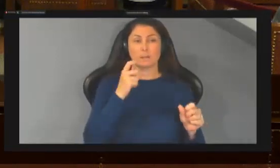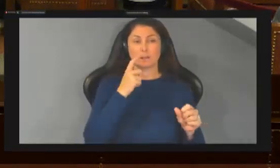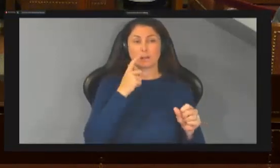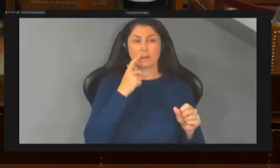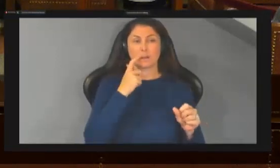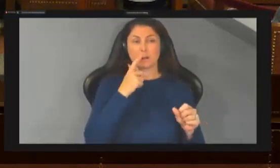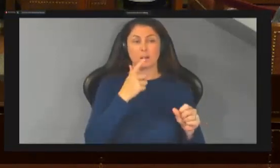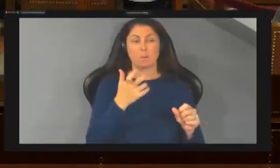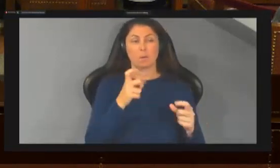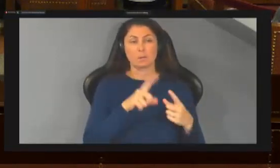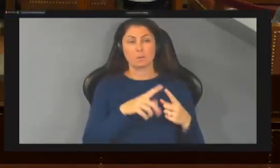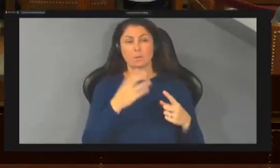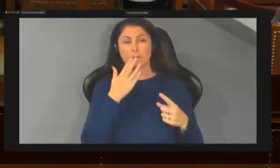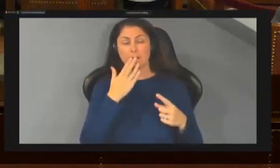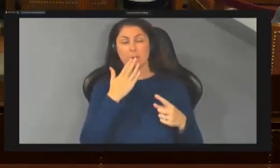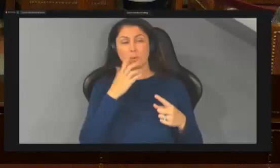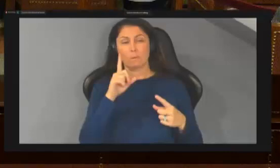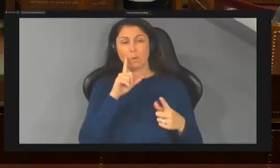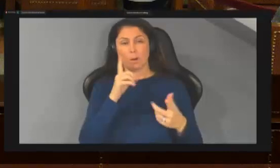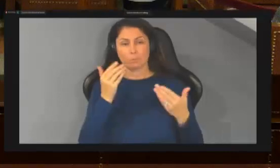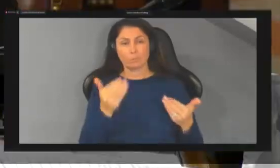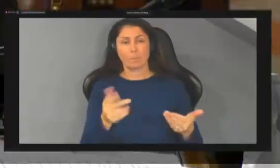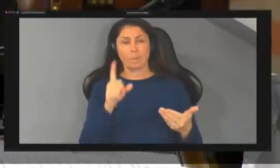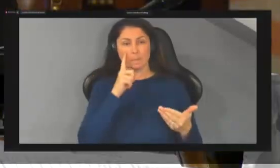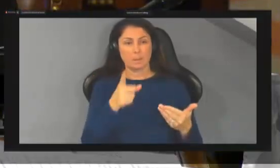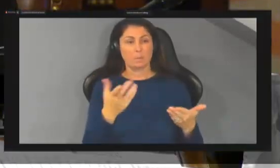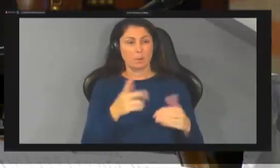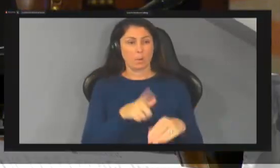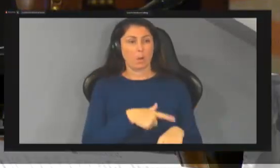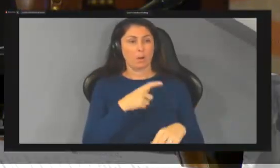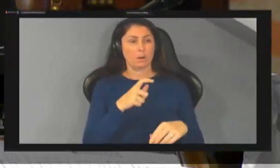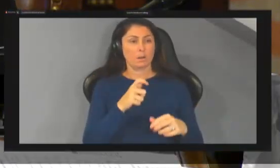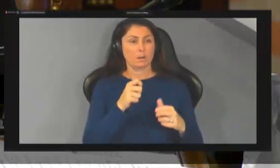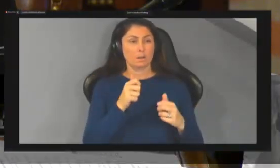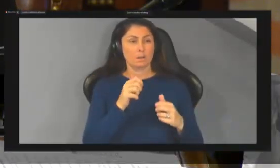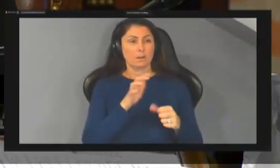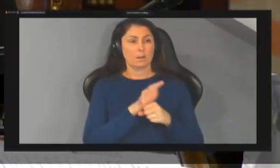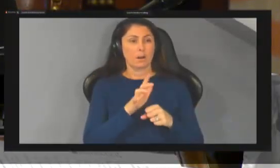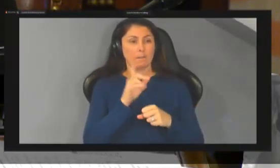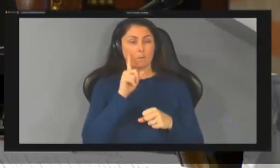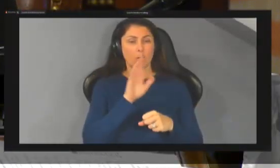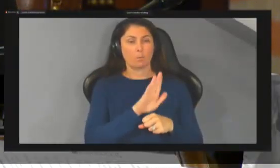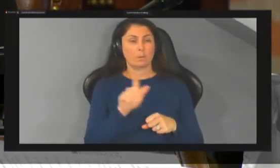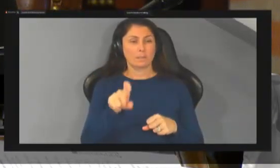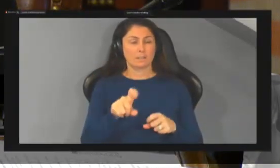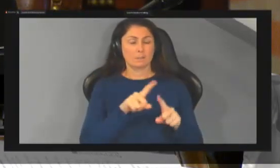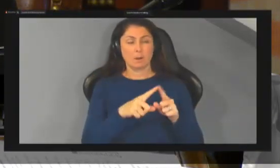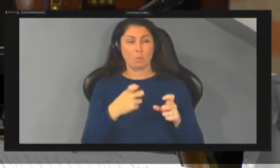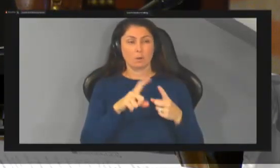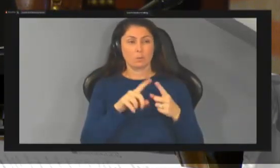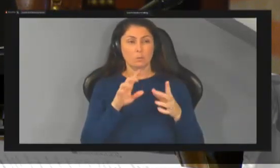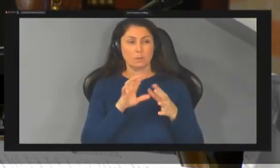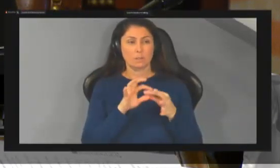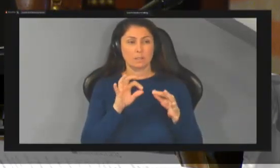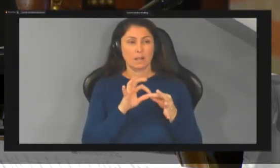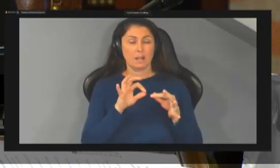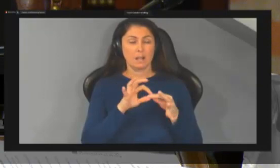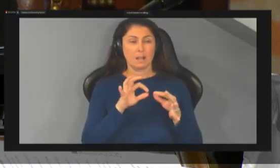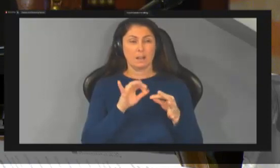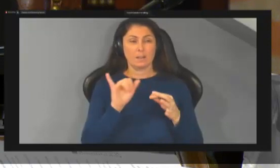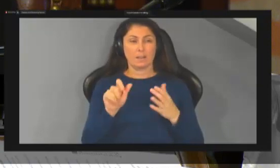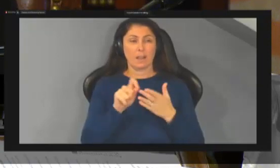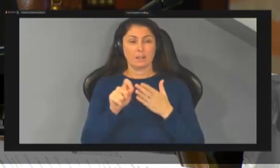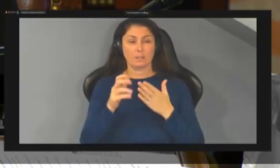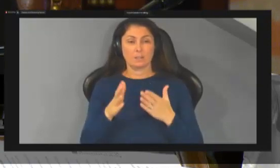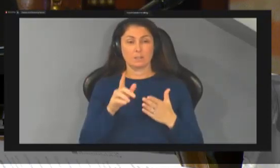thank you for putting this forward, and I think that you've been here long enough that you know what some of the needs are here. But I do want to say also that Solicitor Friedson